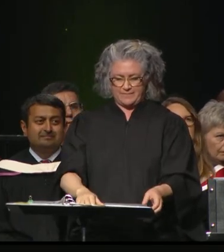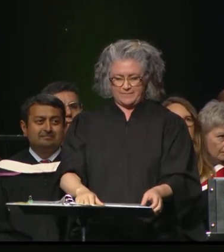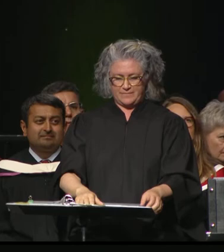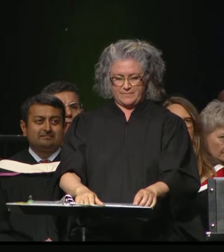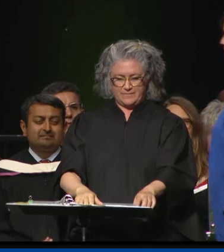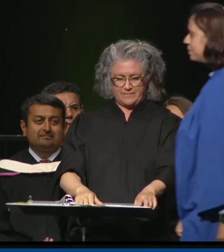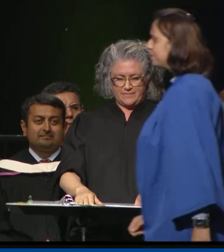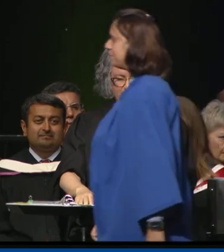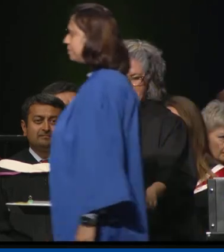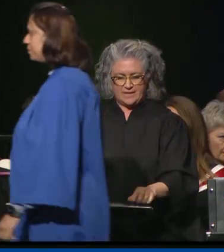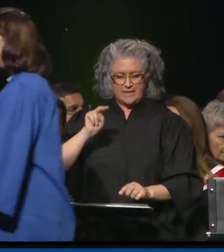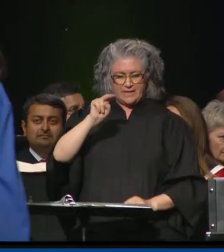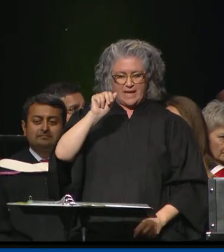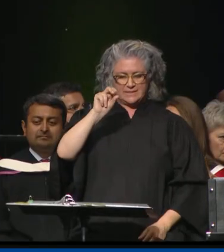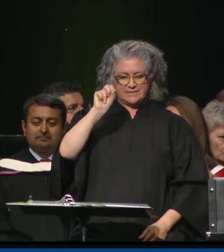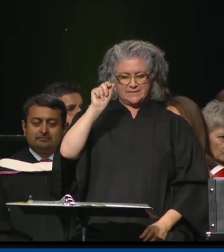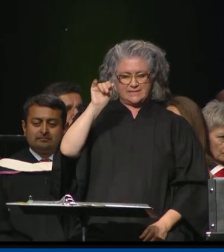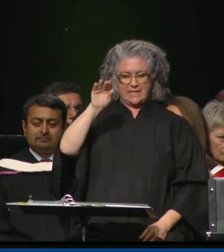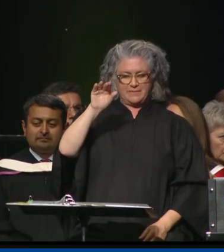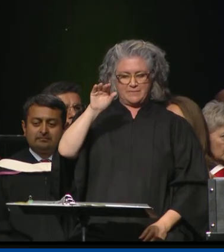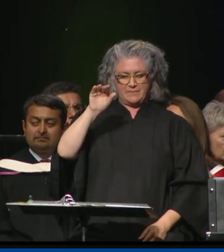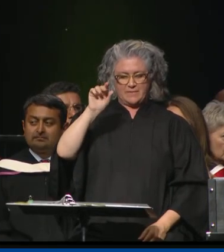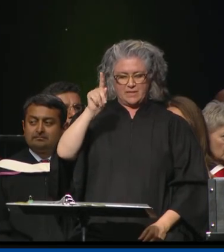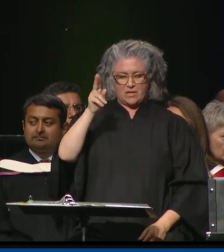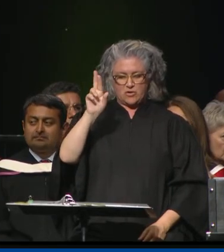Nassim Kurabar.